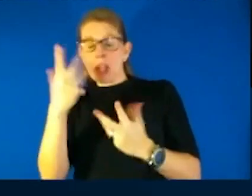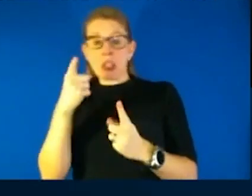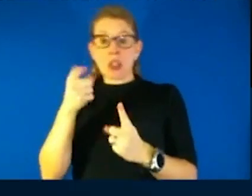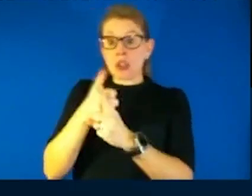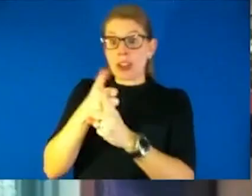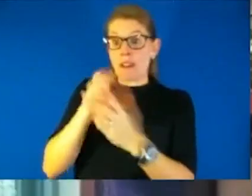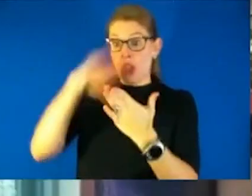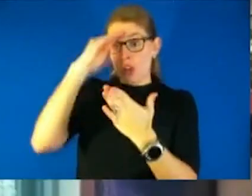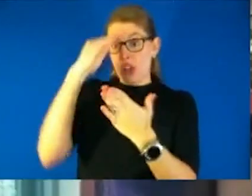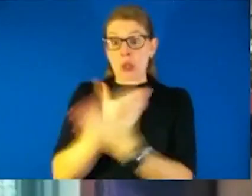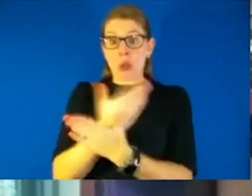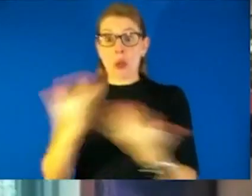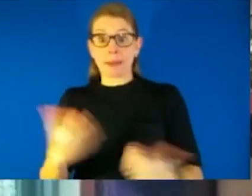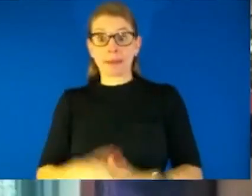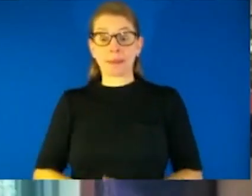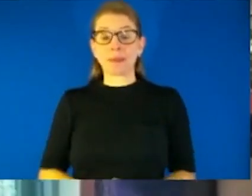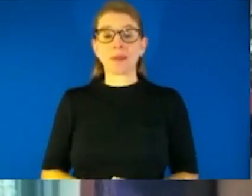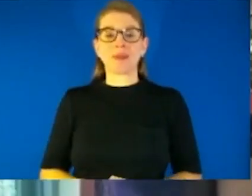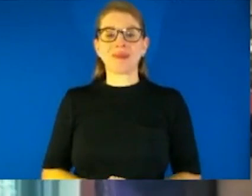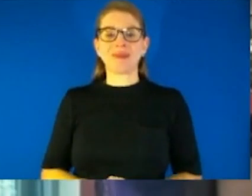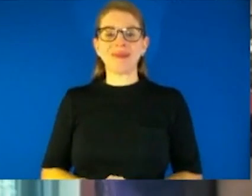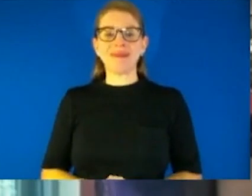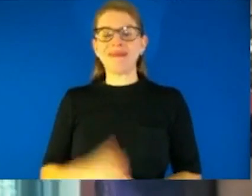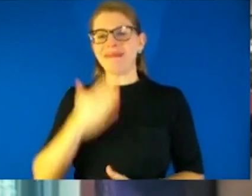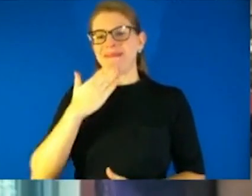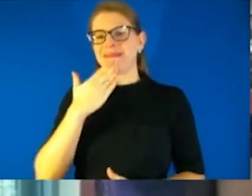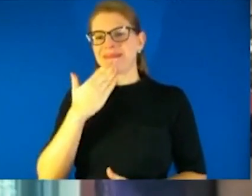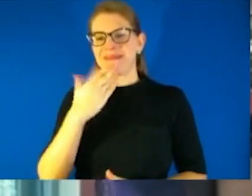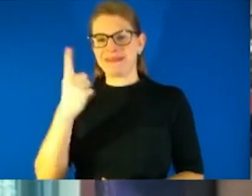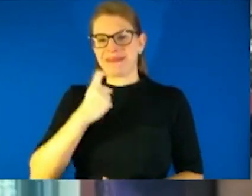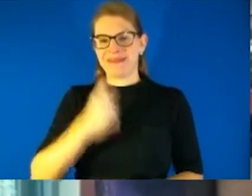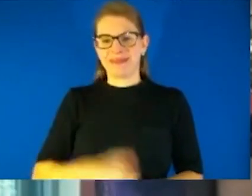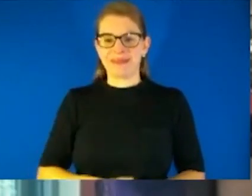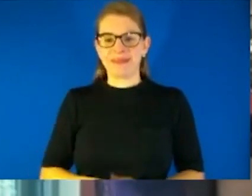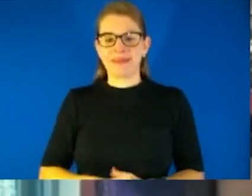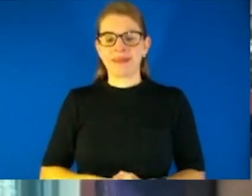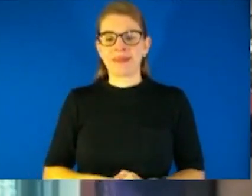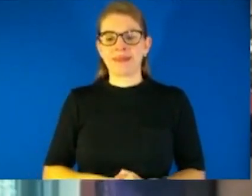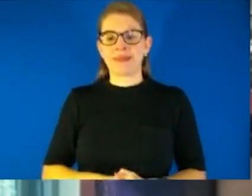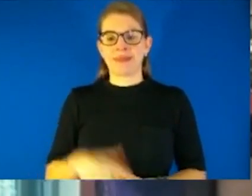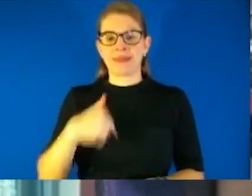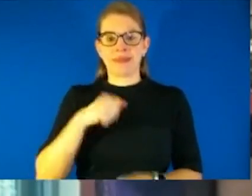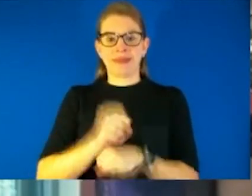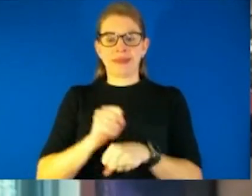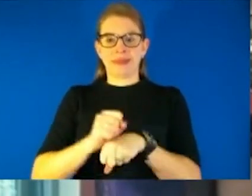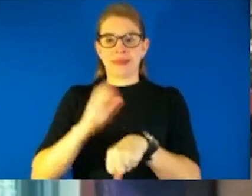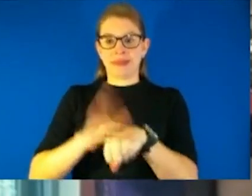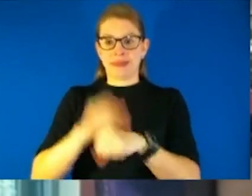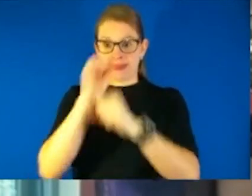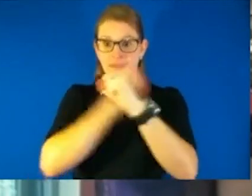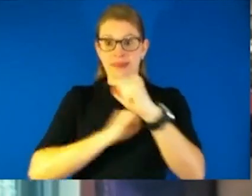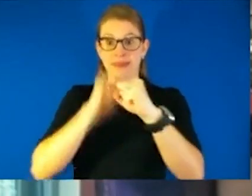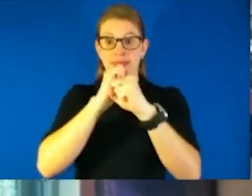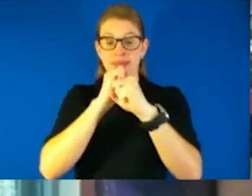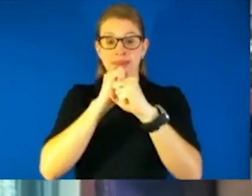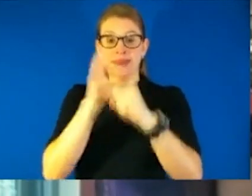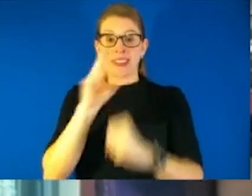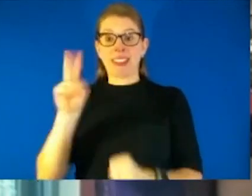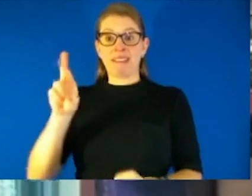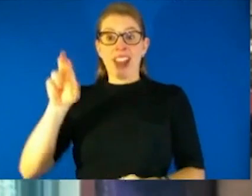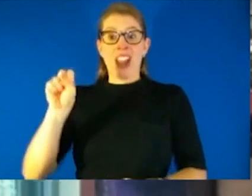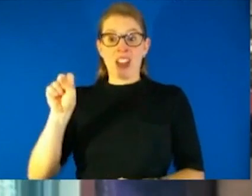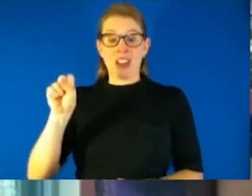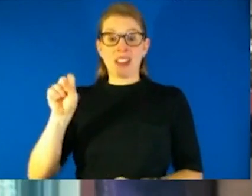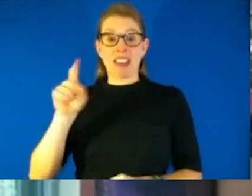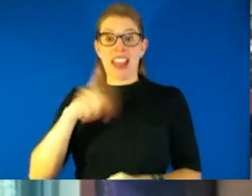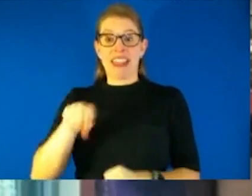new? So thank you, Jessica. I've been working on mosquitoes and the viruses that they